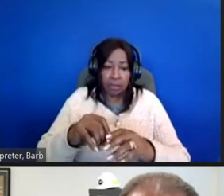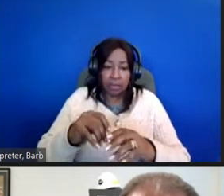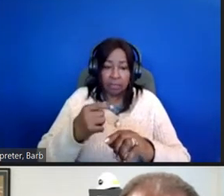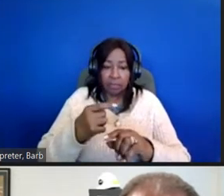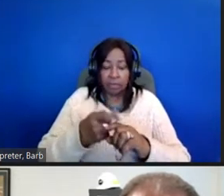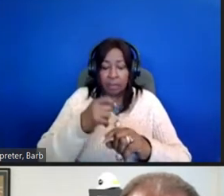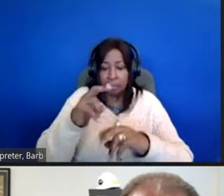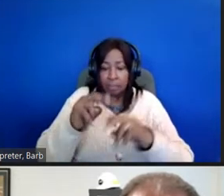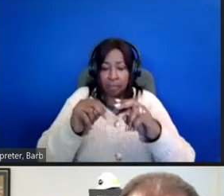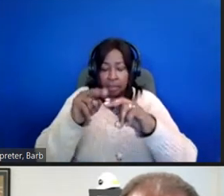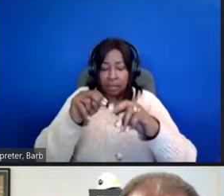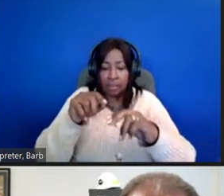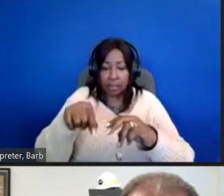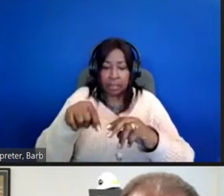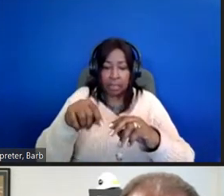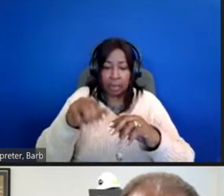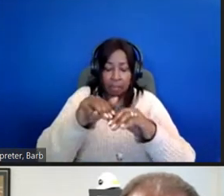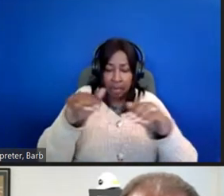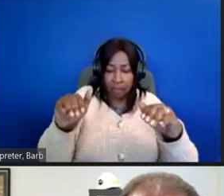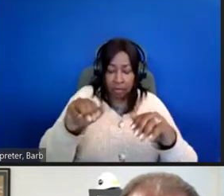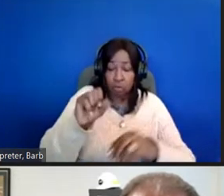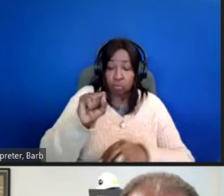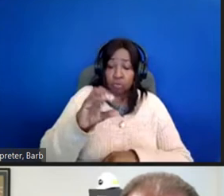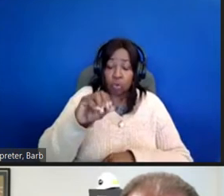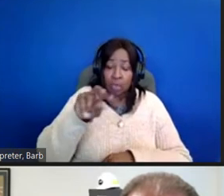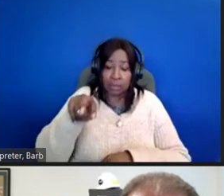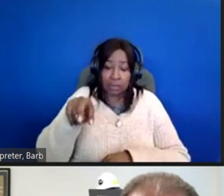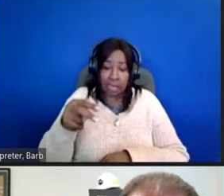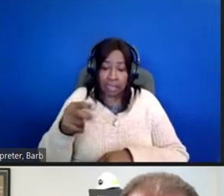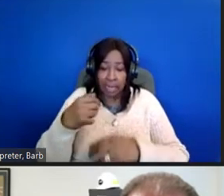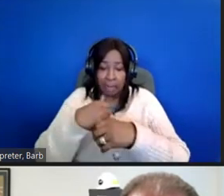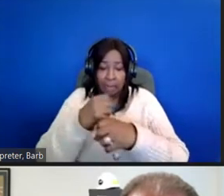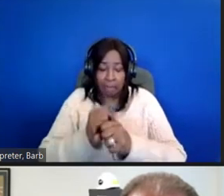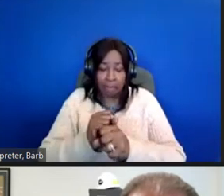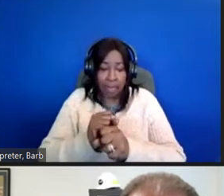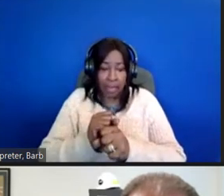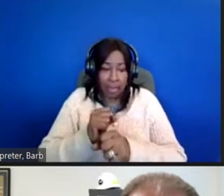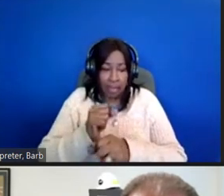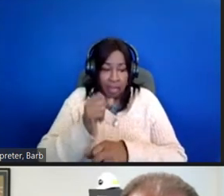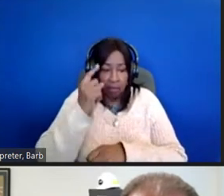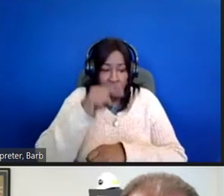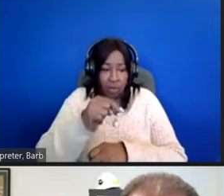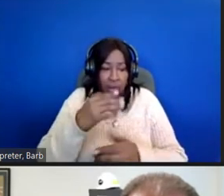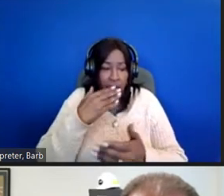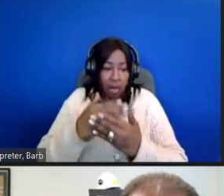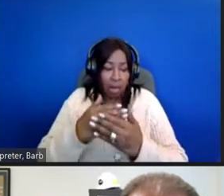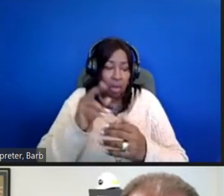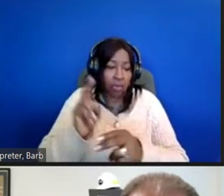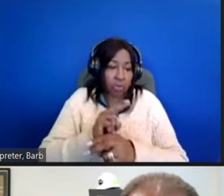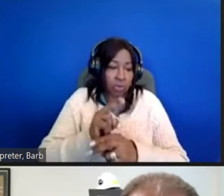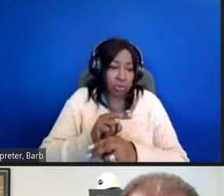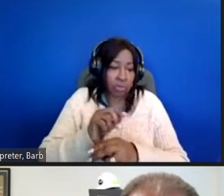extensions. So a secondary need for effect use of the gap filler is to bridge the different platform